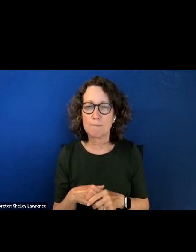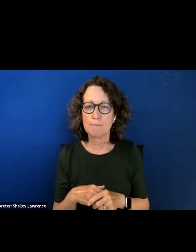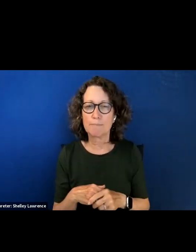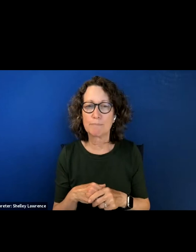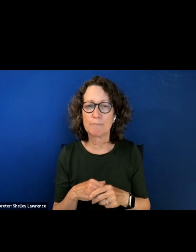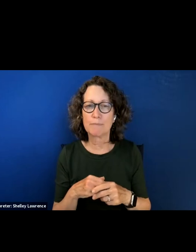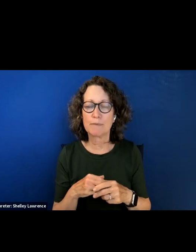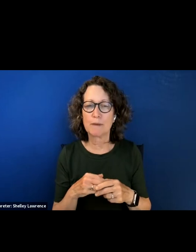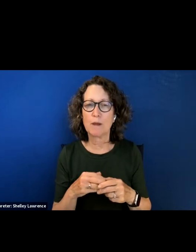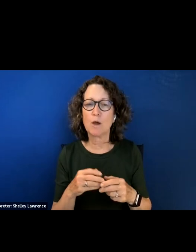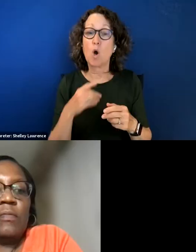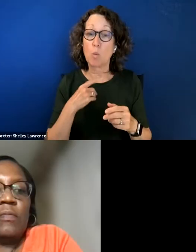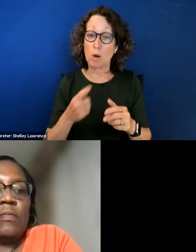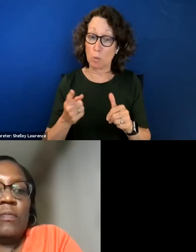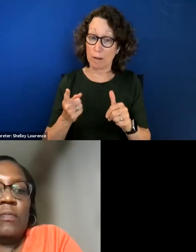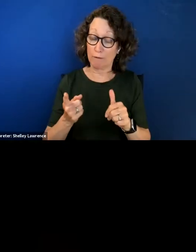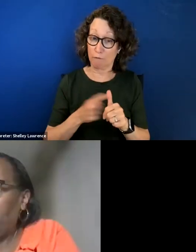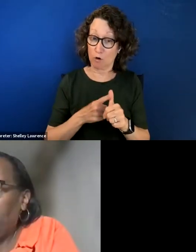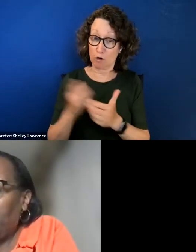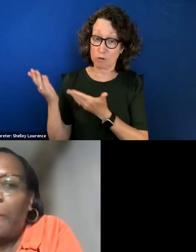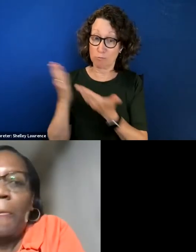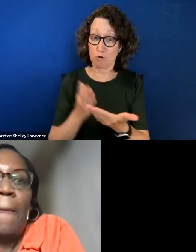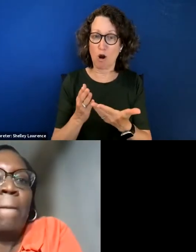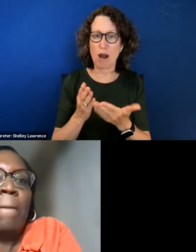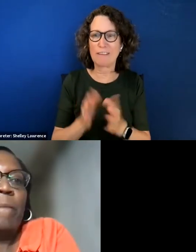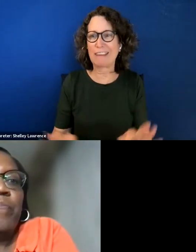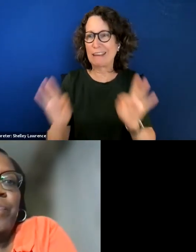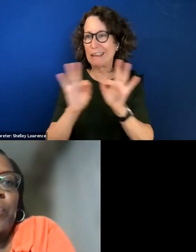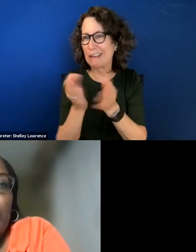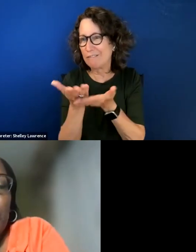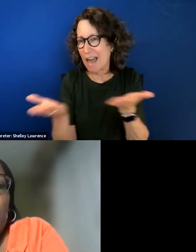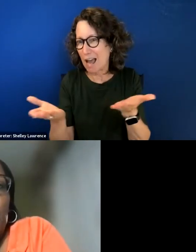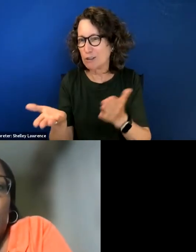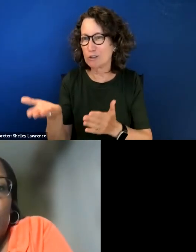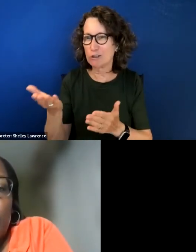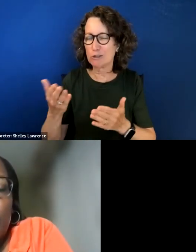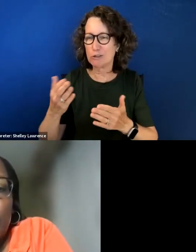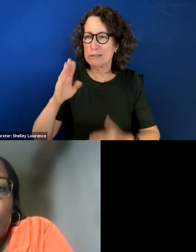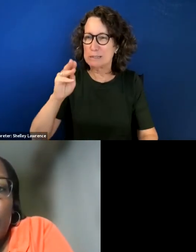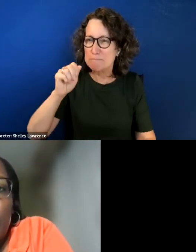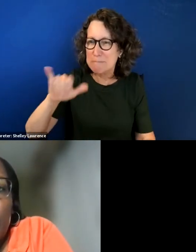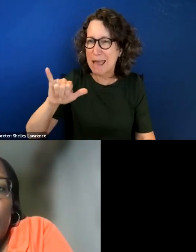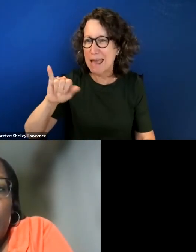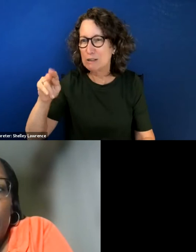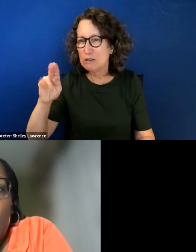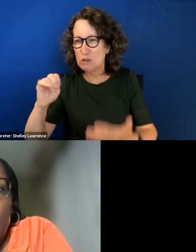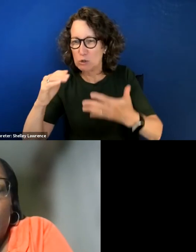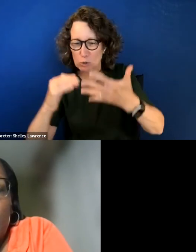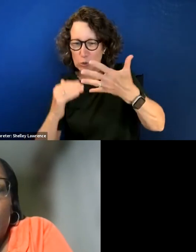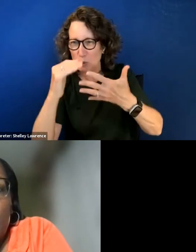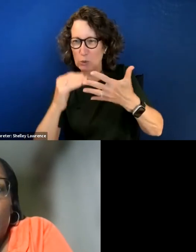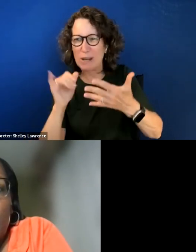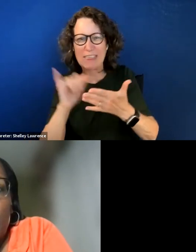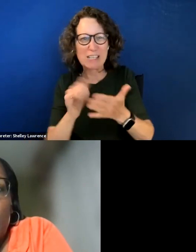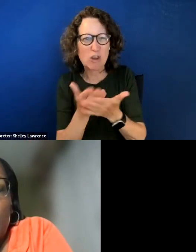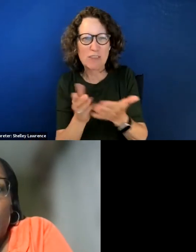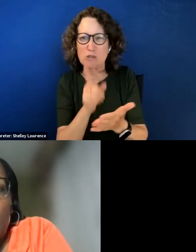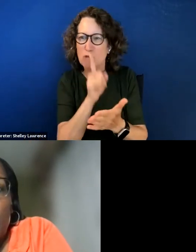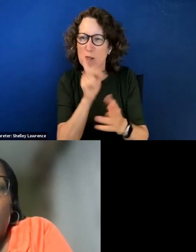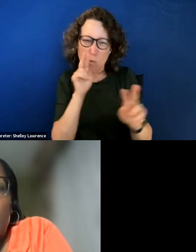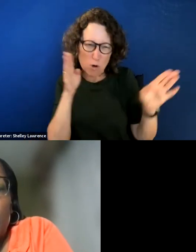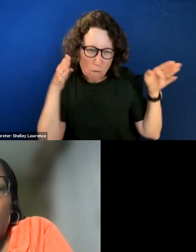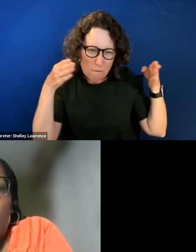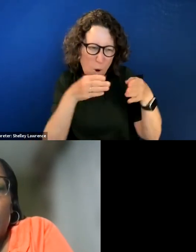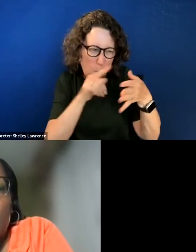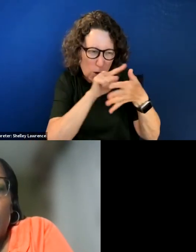these, when we first brought the key factors to you in late May, early June, and said these are the things that we're really going to be